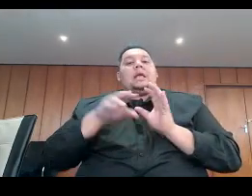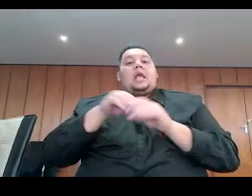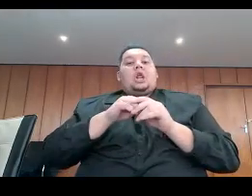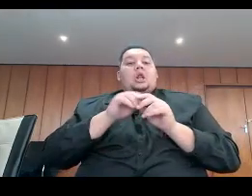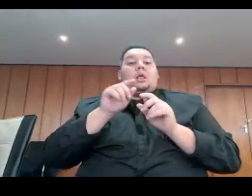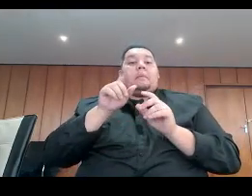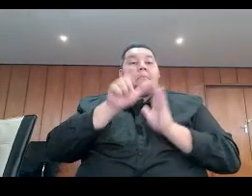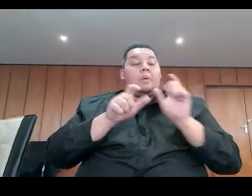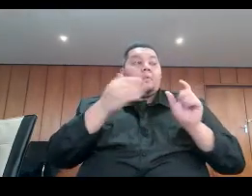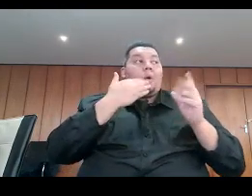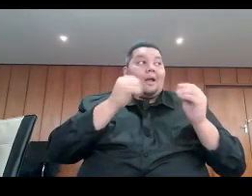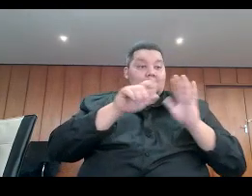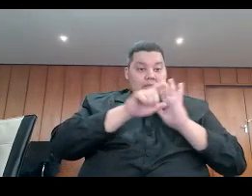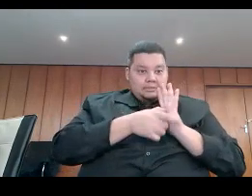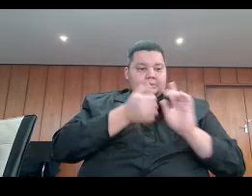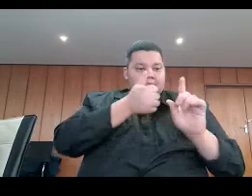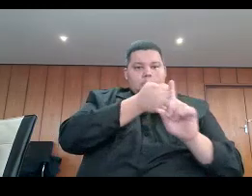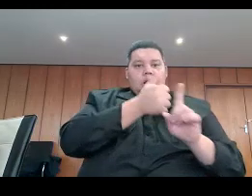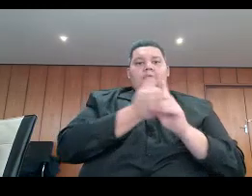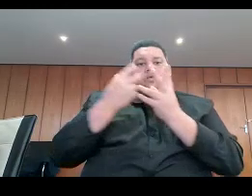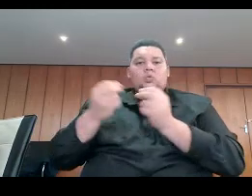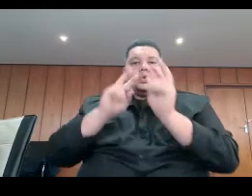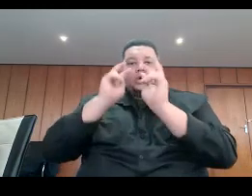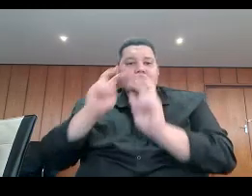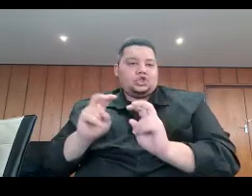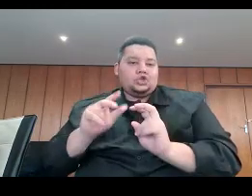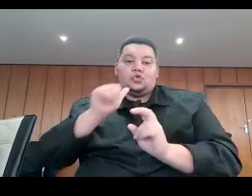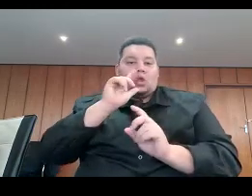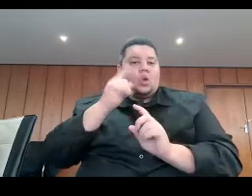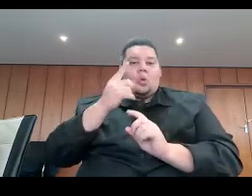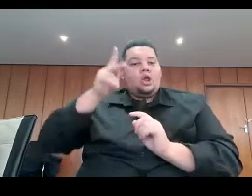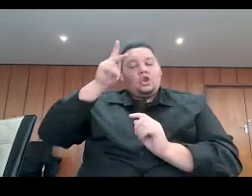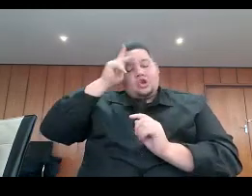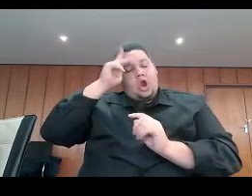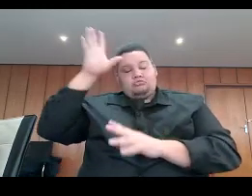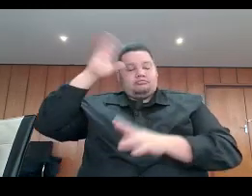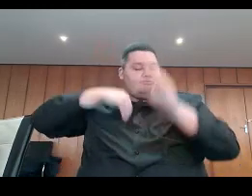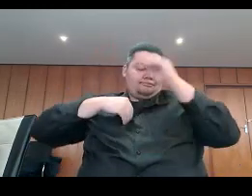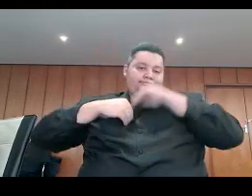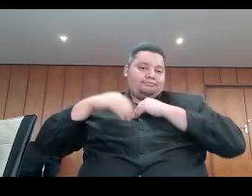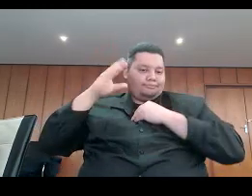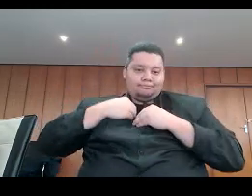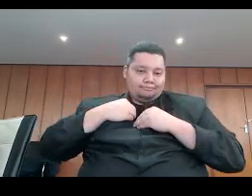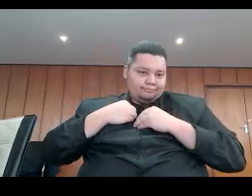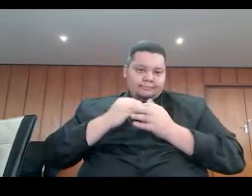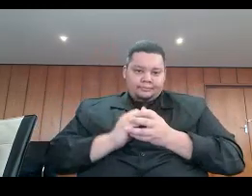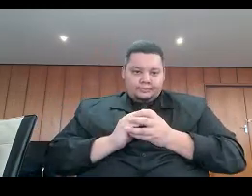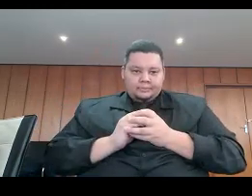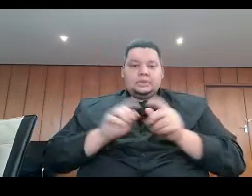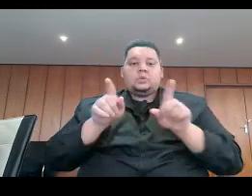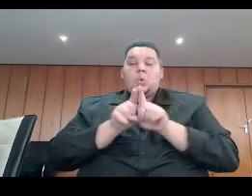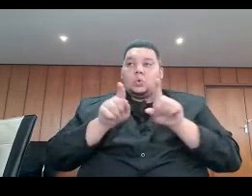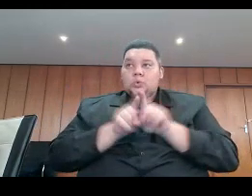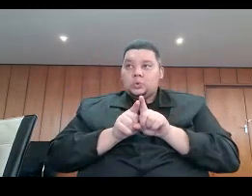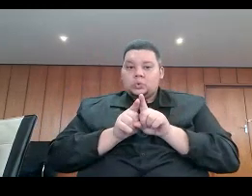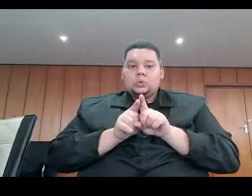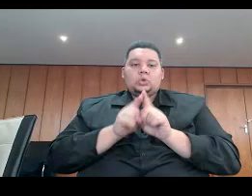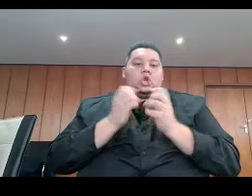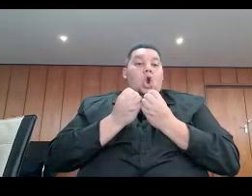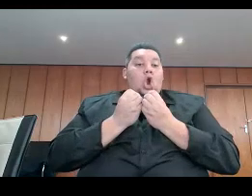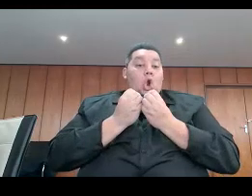studies are researchers and not only knowledge consumers. it takes very much